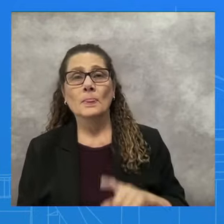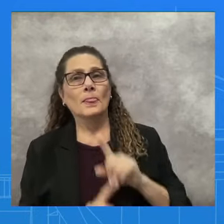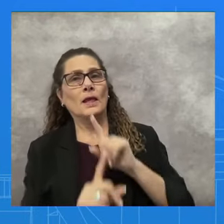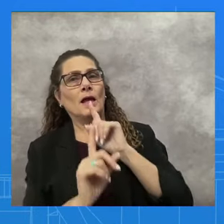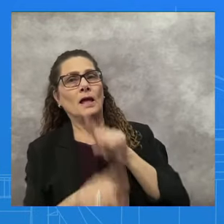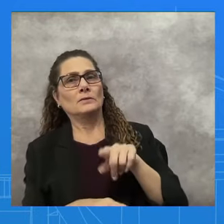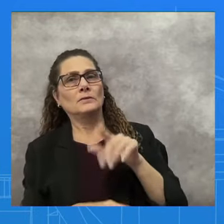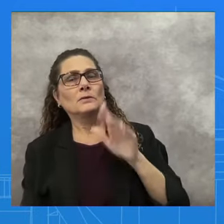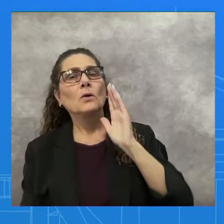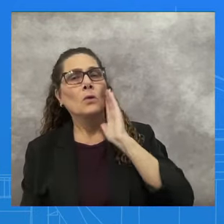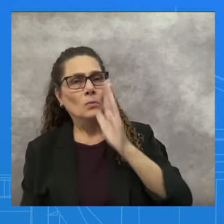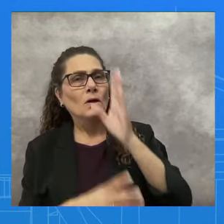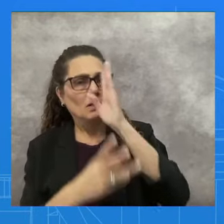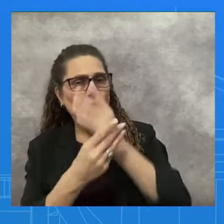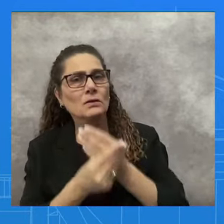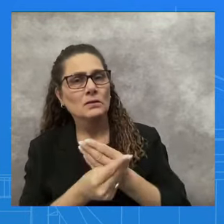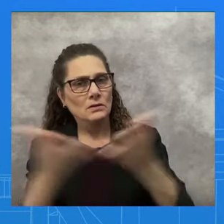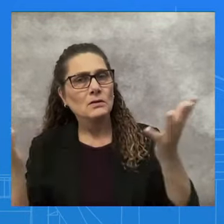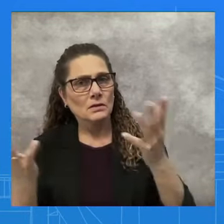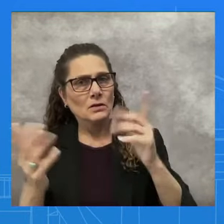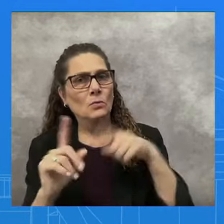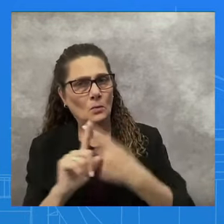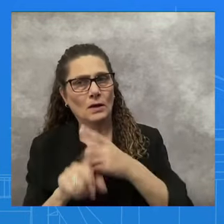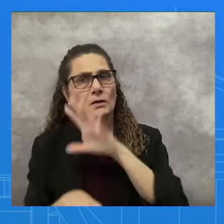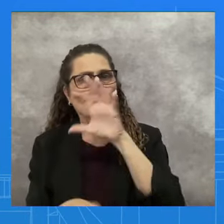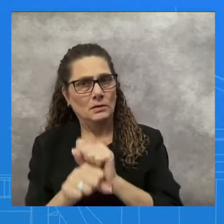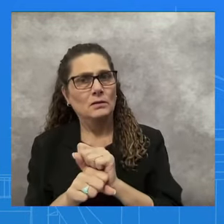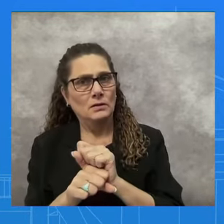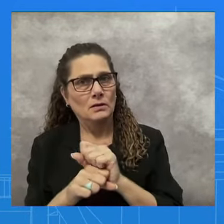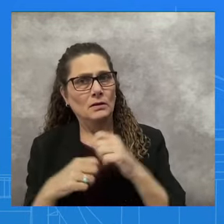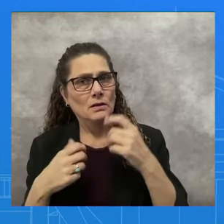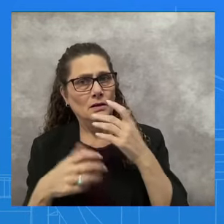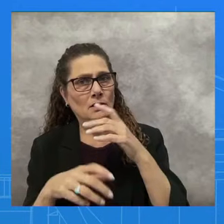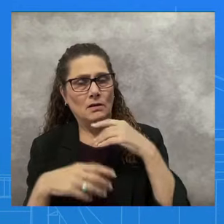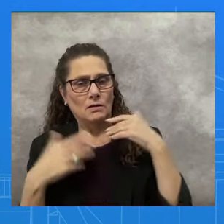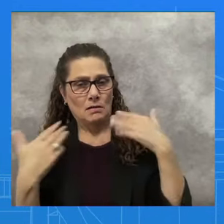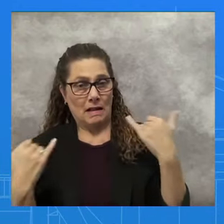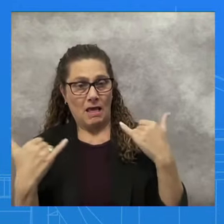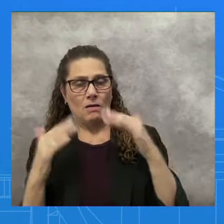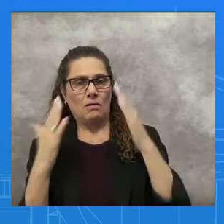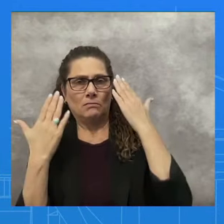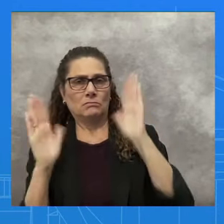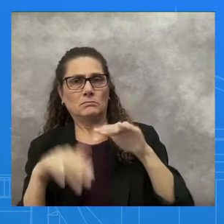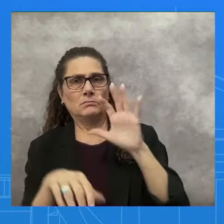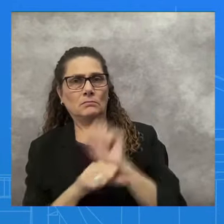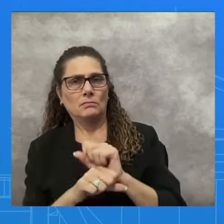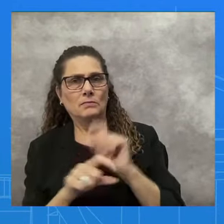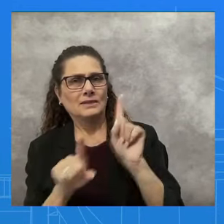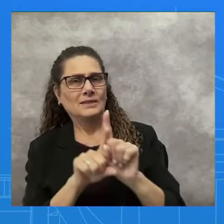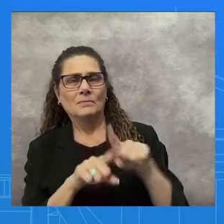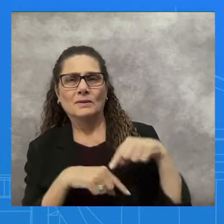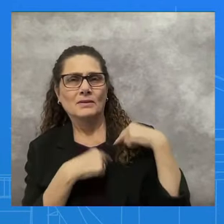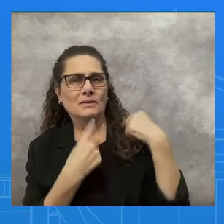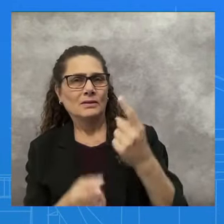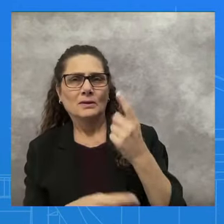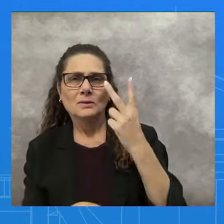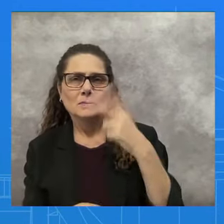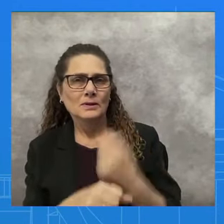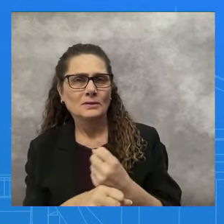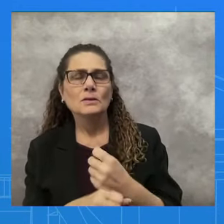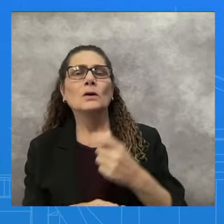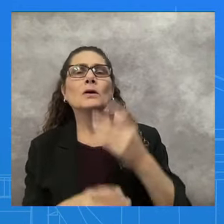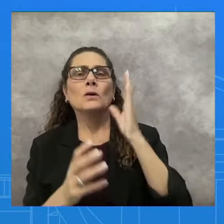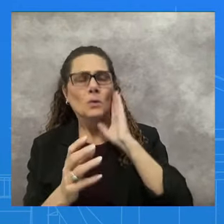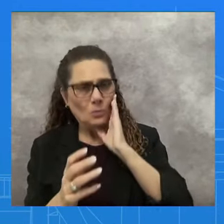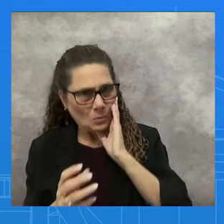I don't have a timeline. It will happen, and like we have done in the last 2 years, it will be transparent. We will have a memo for all of you.